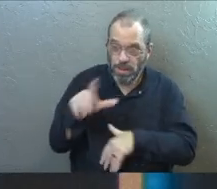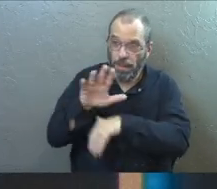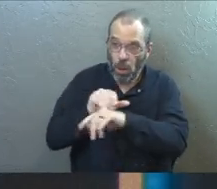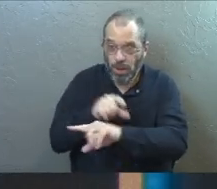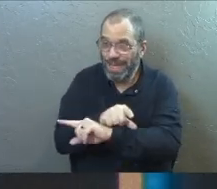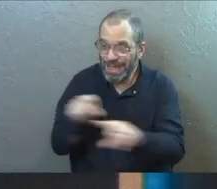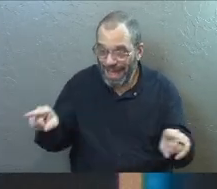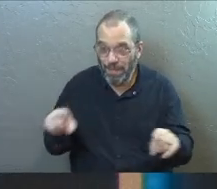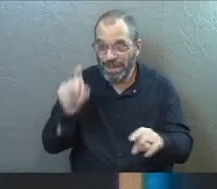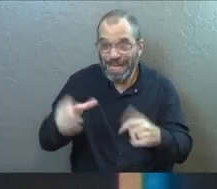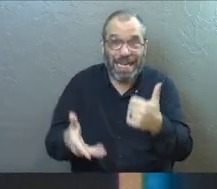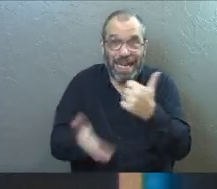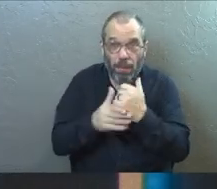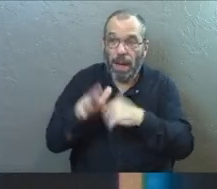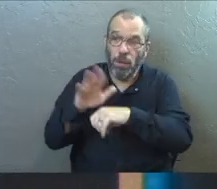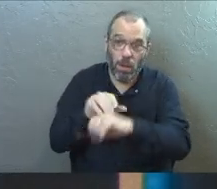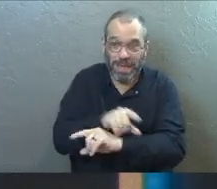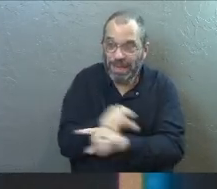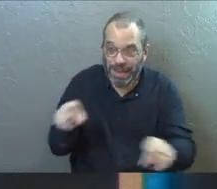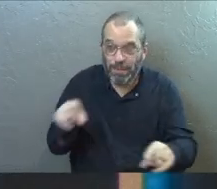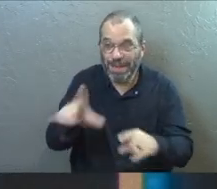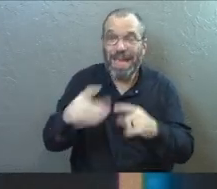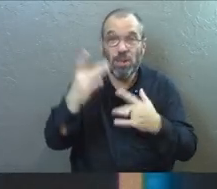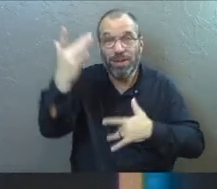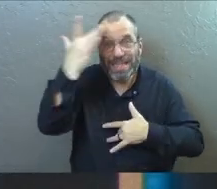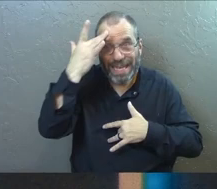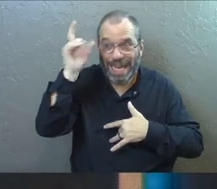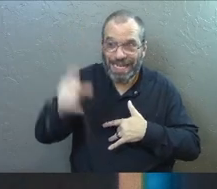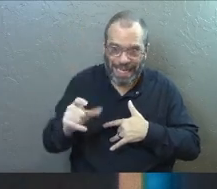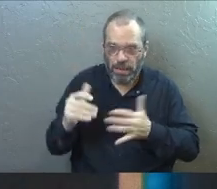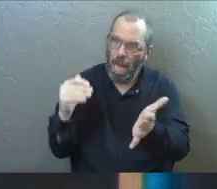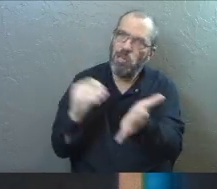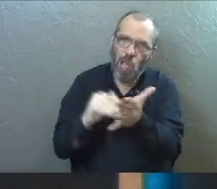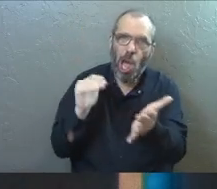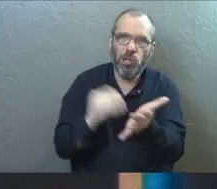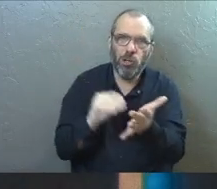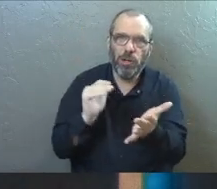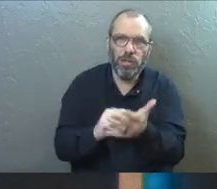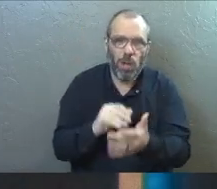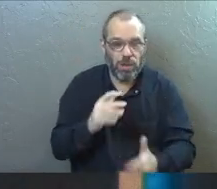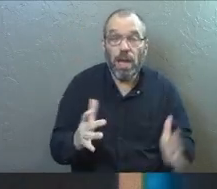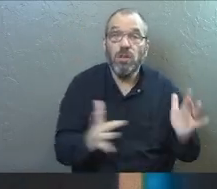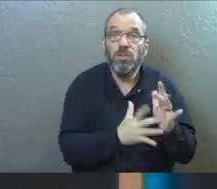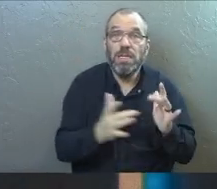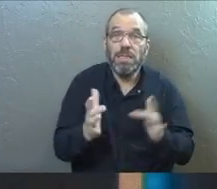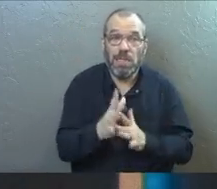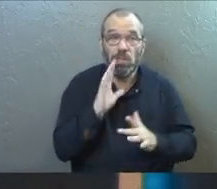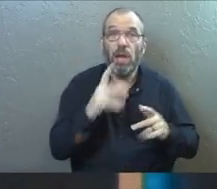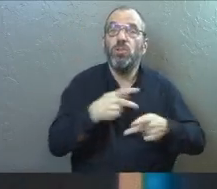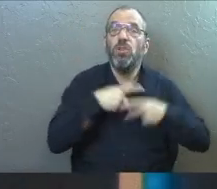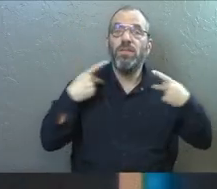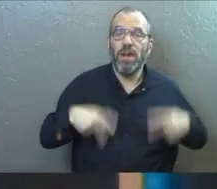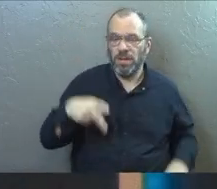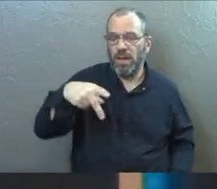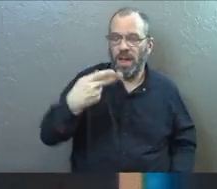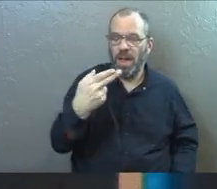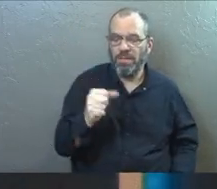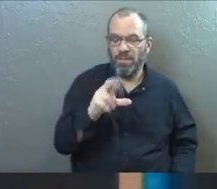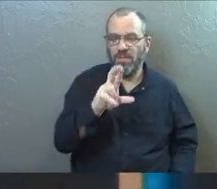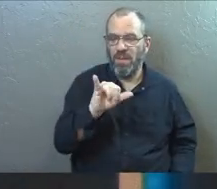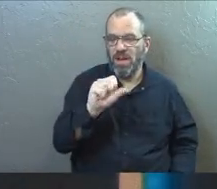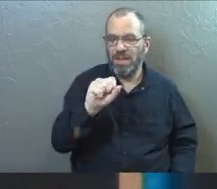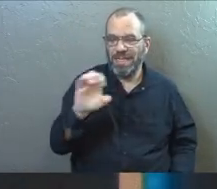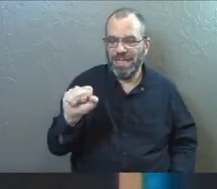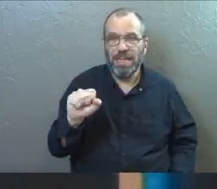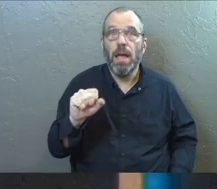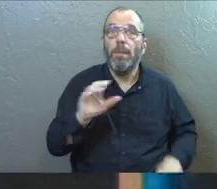those who know they need help, that they're sick and they need a doctor. So in this moment, Jesus is talking to the Pharisees because the Pharisees see